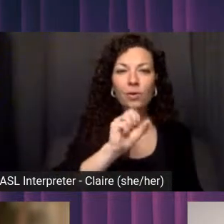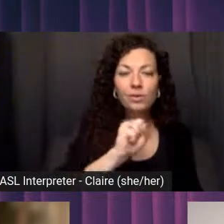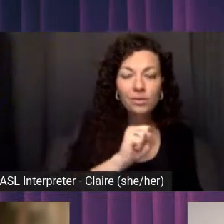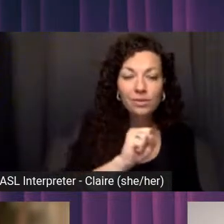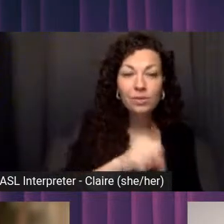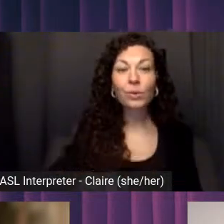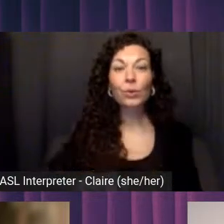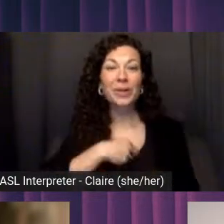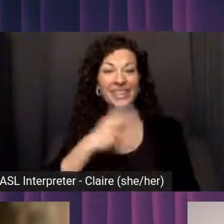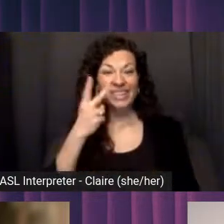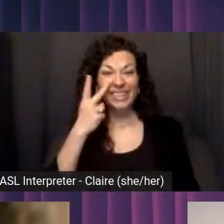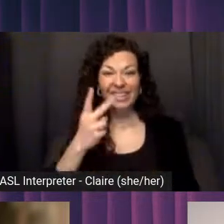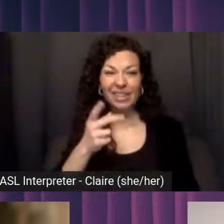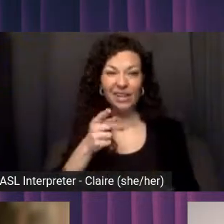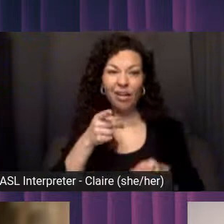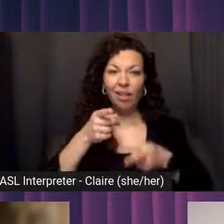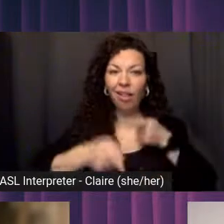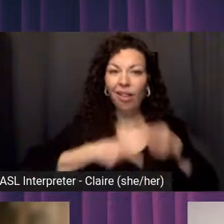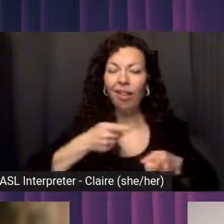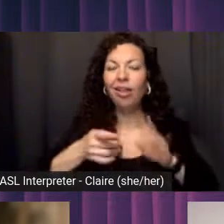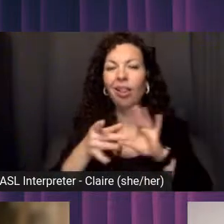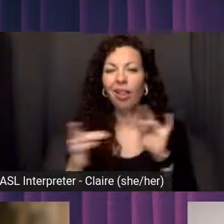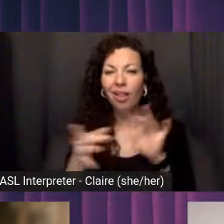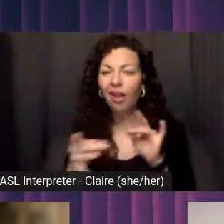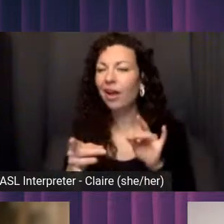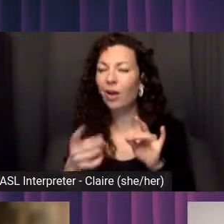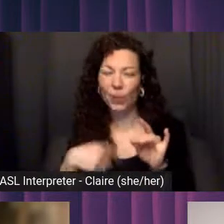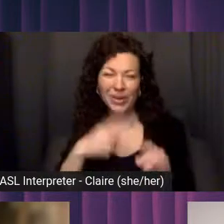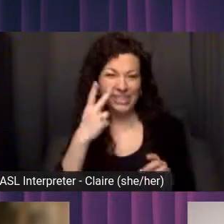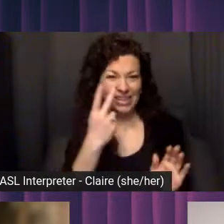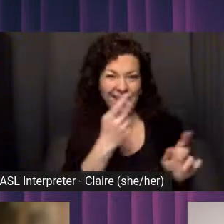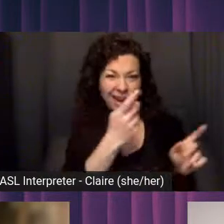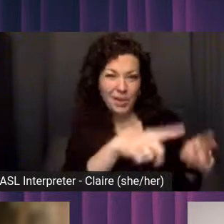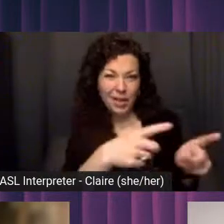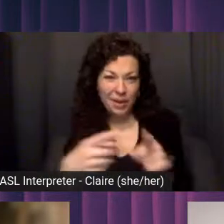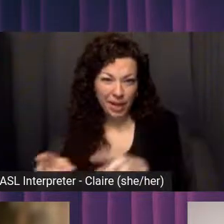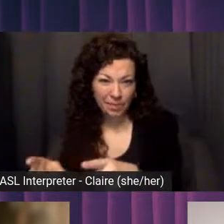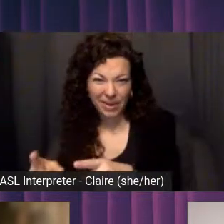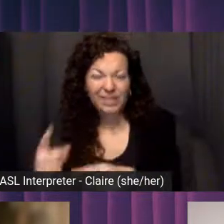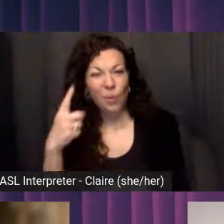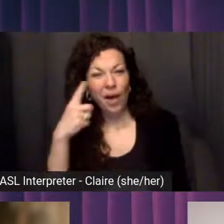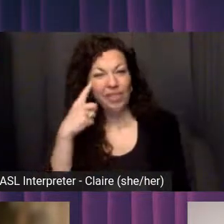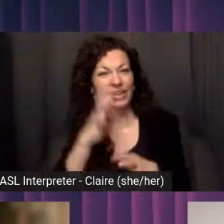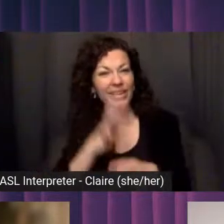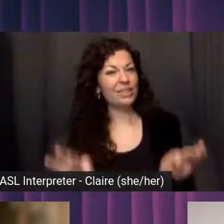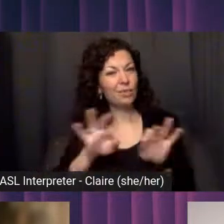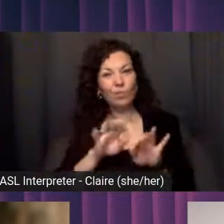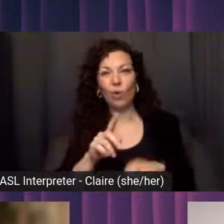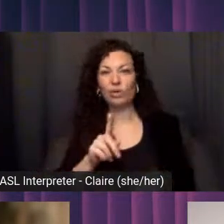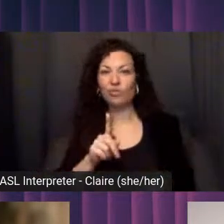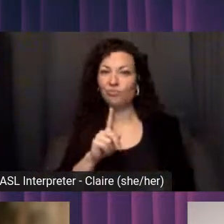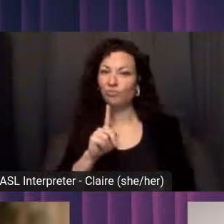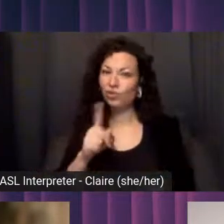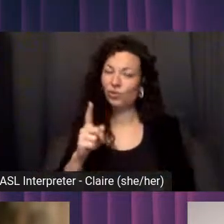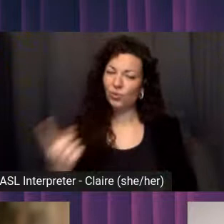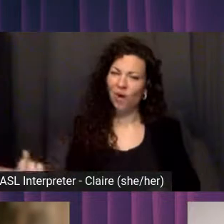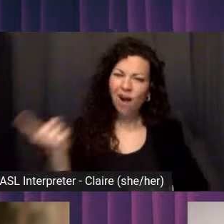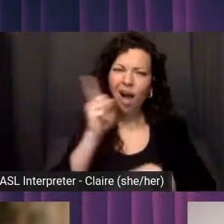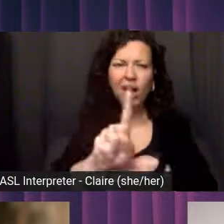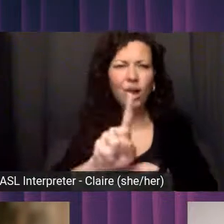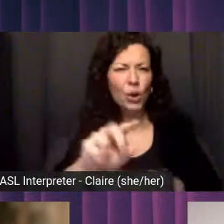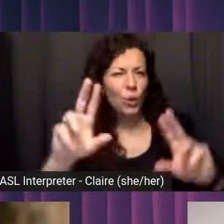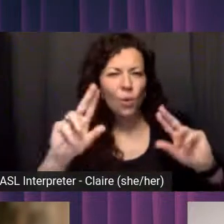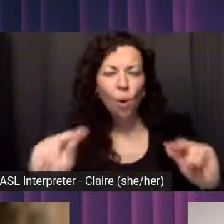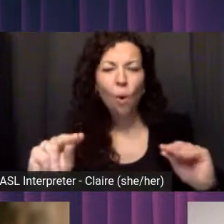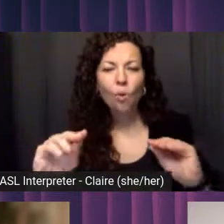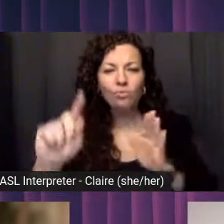microaggressions, macroaggressions, is to stand up. I think we've learned in the last couple of years that it really does matter, no matter who we're talking about, is to